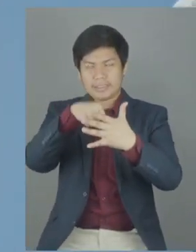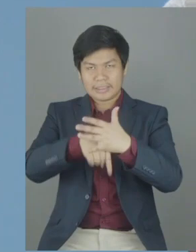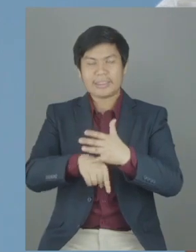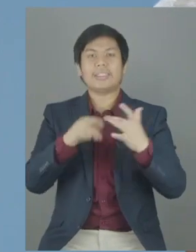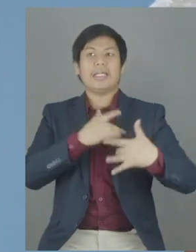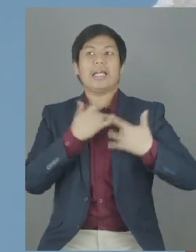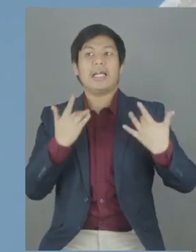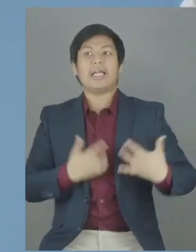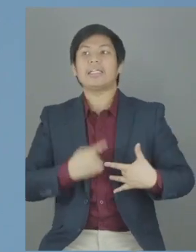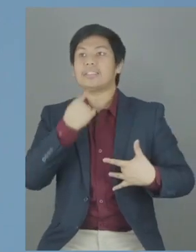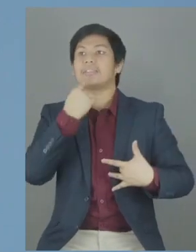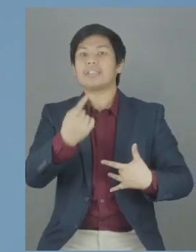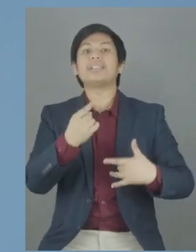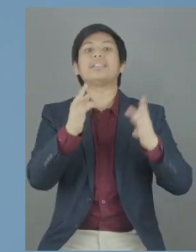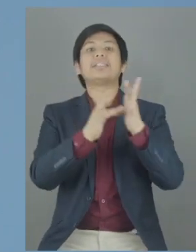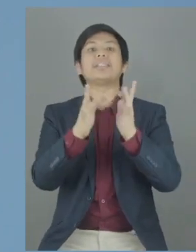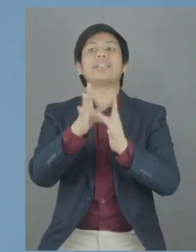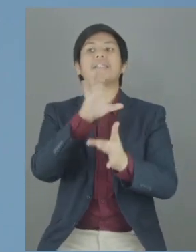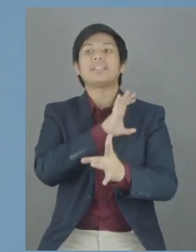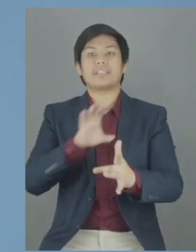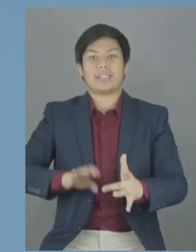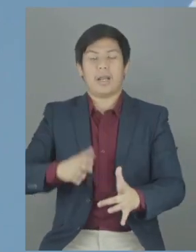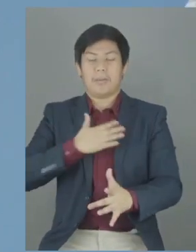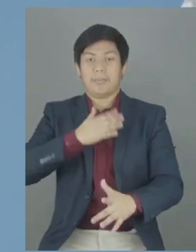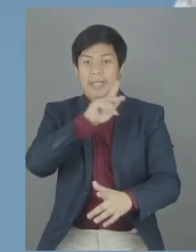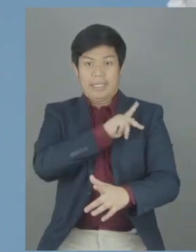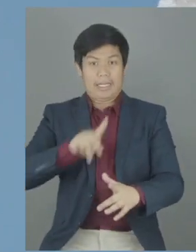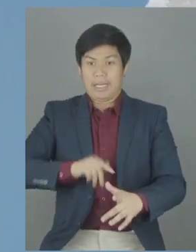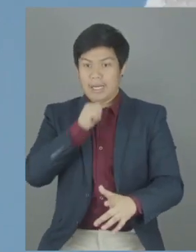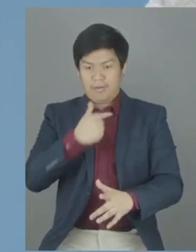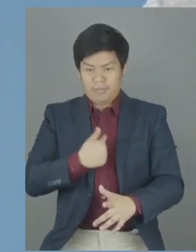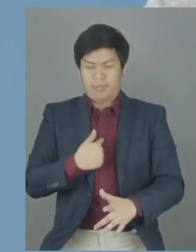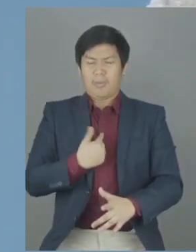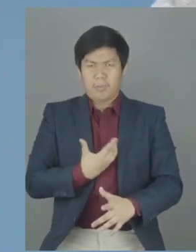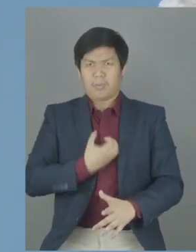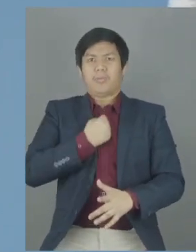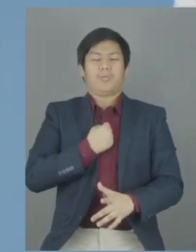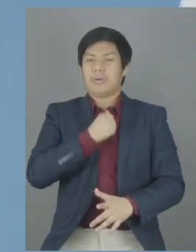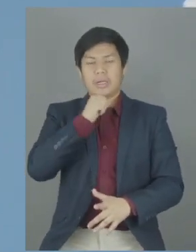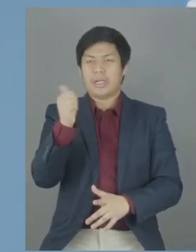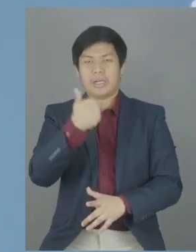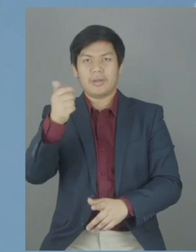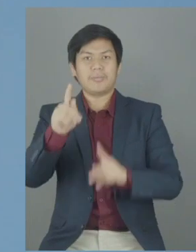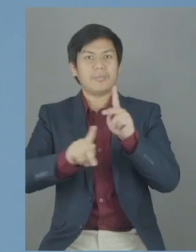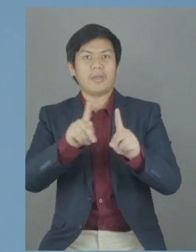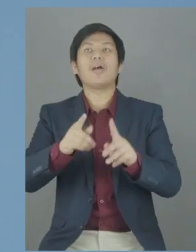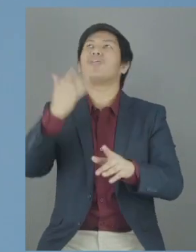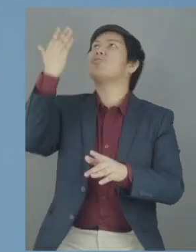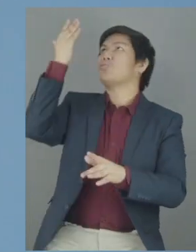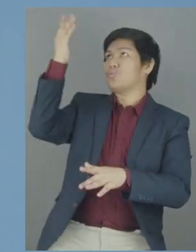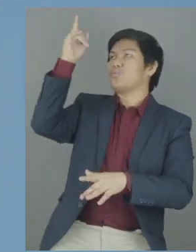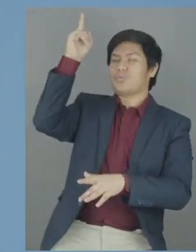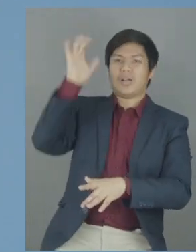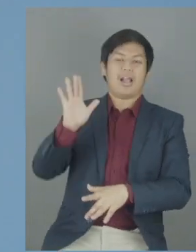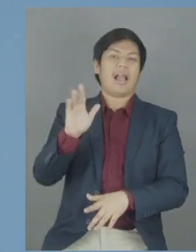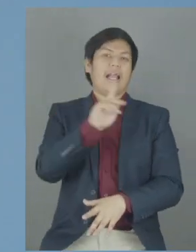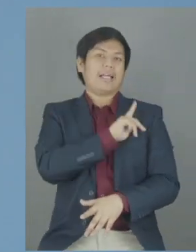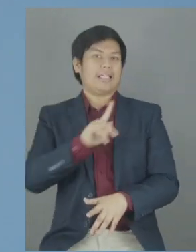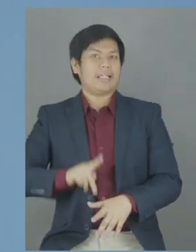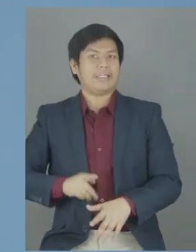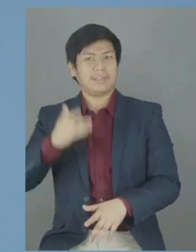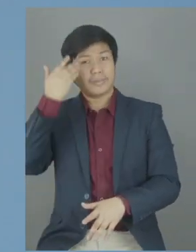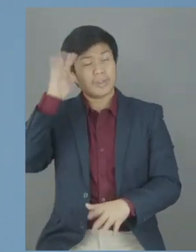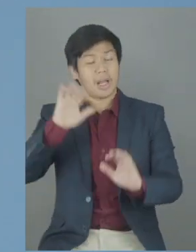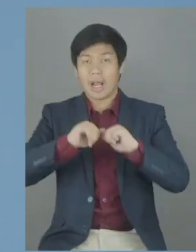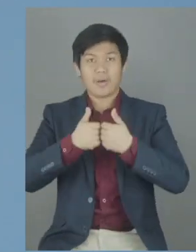heart, say, "Jesus Christ, you are now my King, not myself, not other people, you. I don't know how to